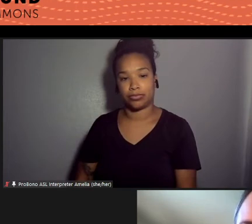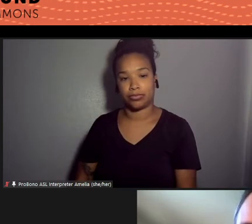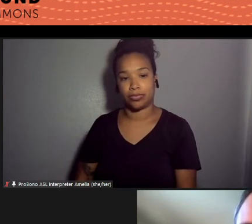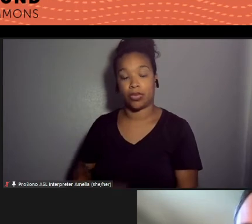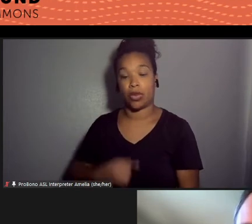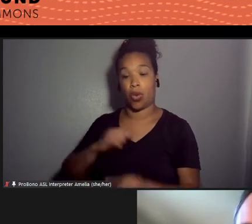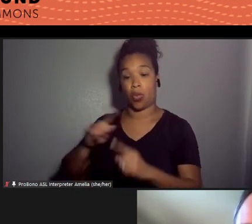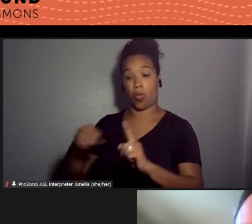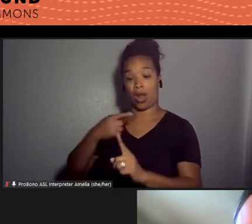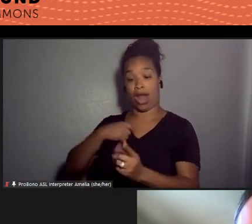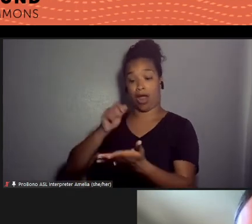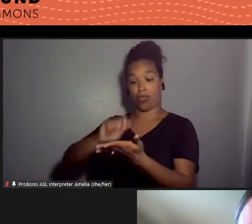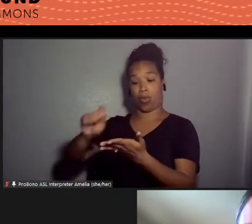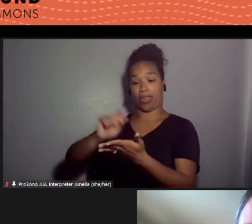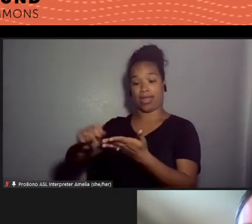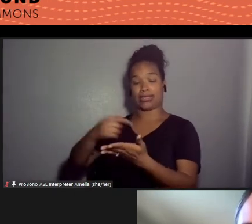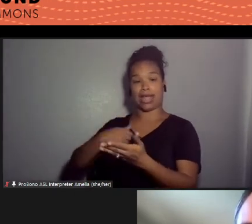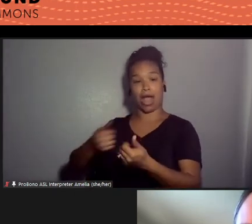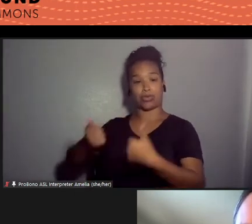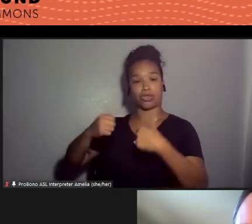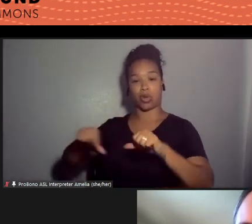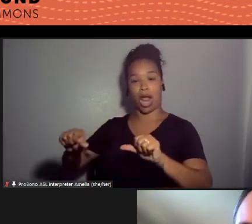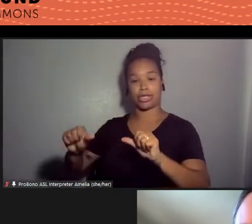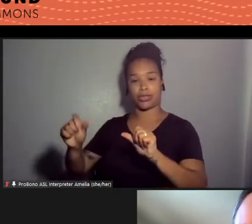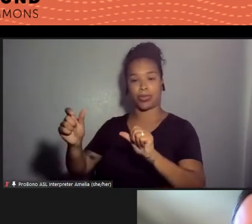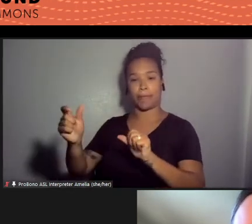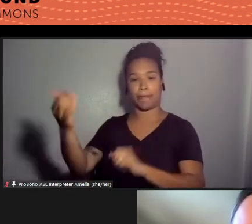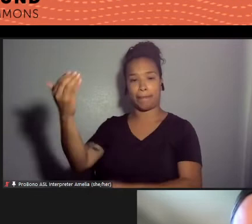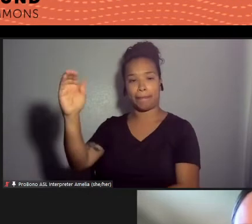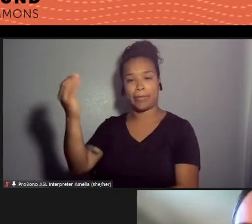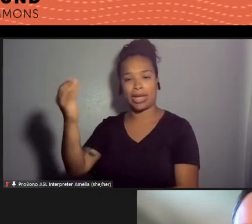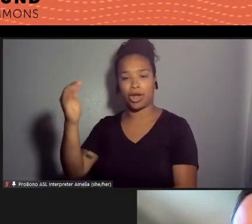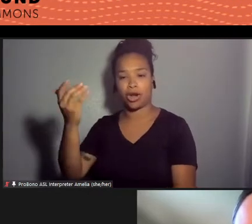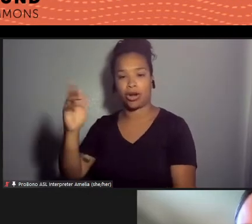mirror the way getting closer to my